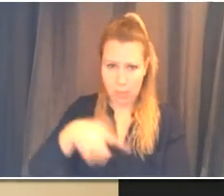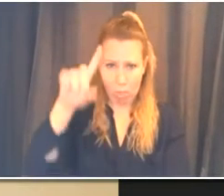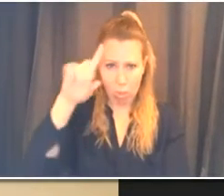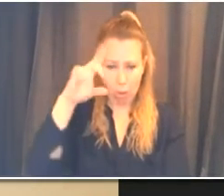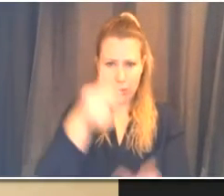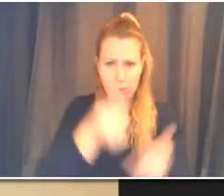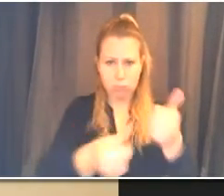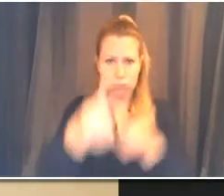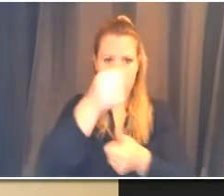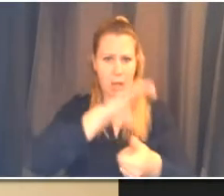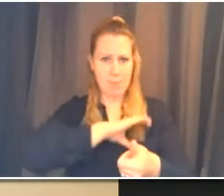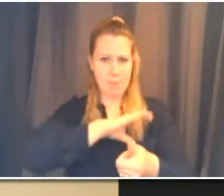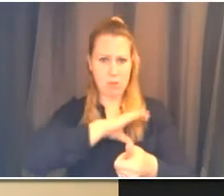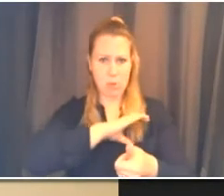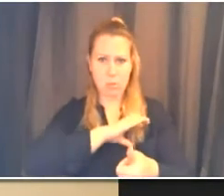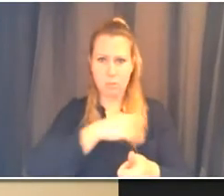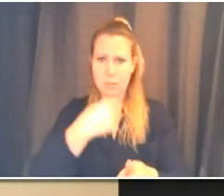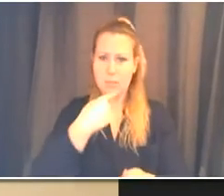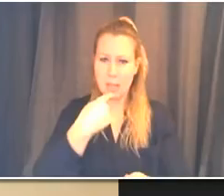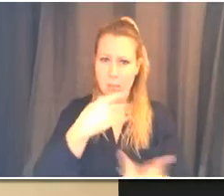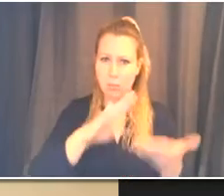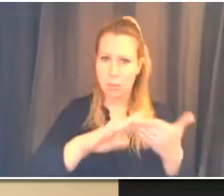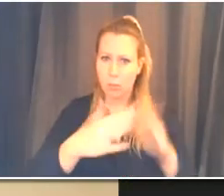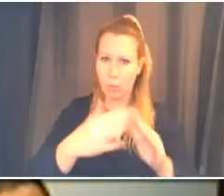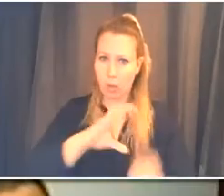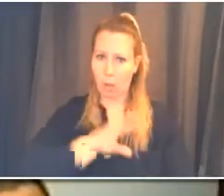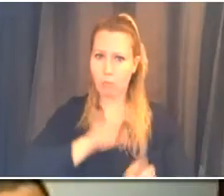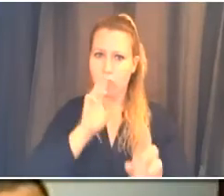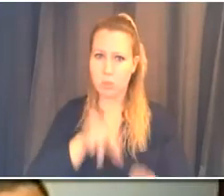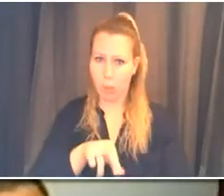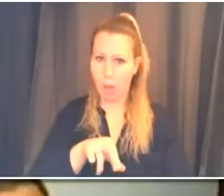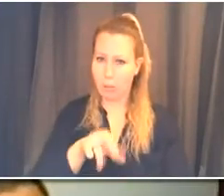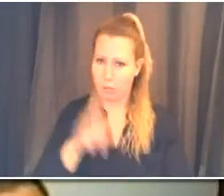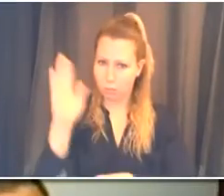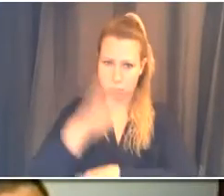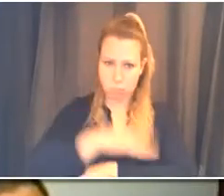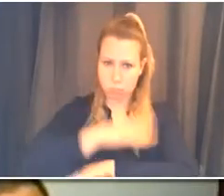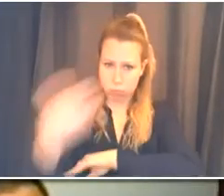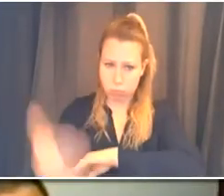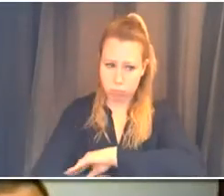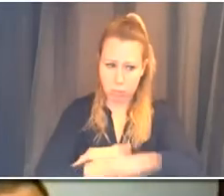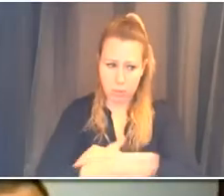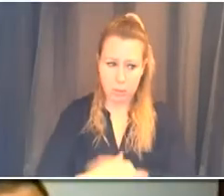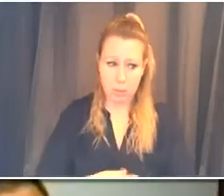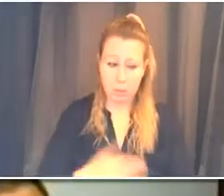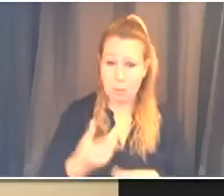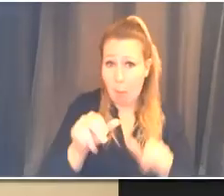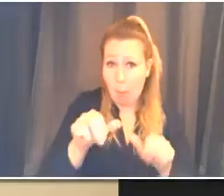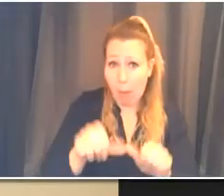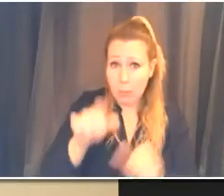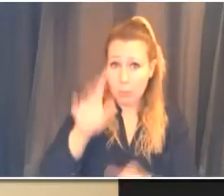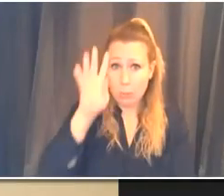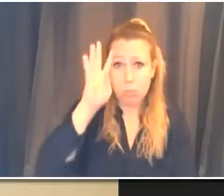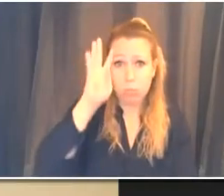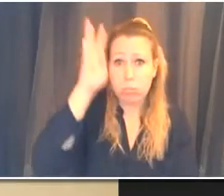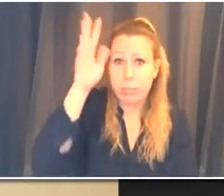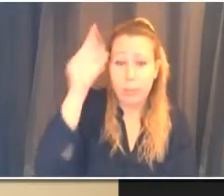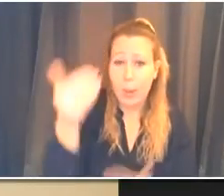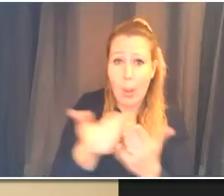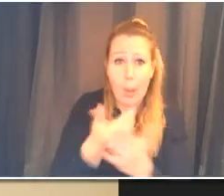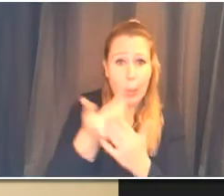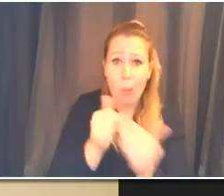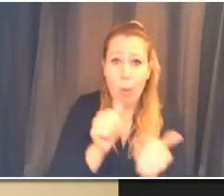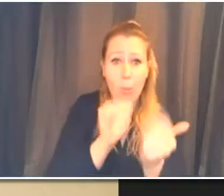believe unless I'm wrong and you could correct me if I'm wrong that Community uh officers are supposed to be available